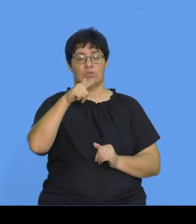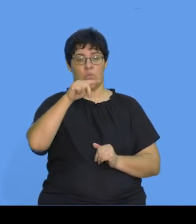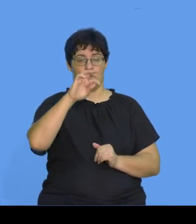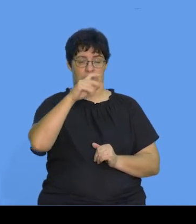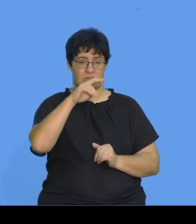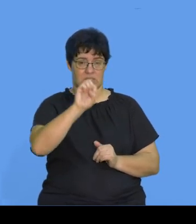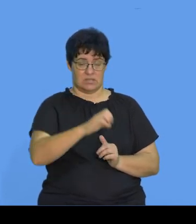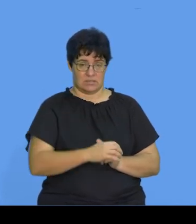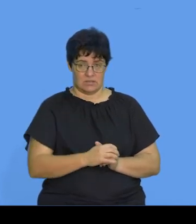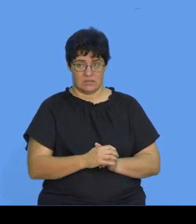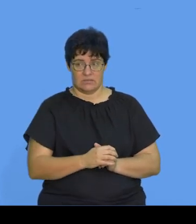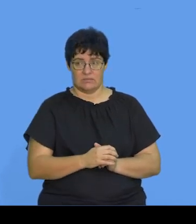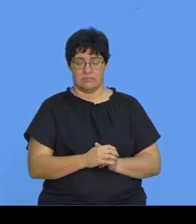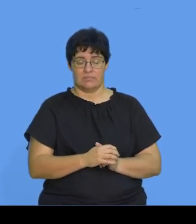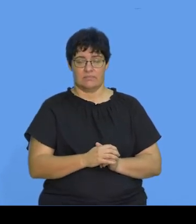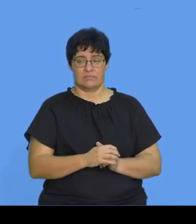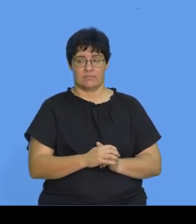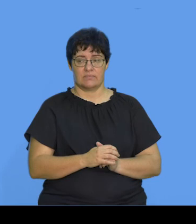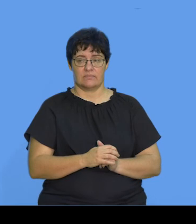and galactose.